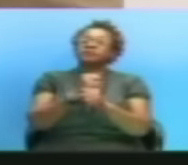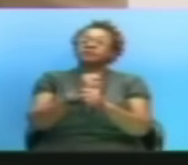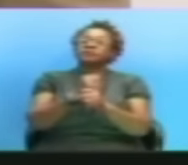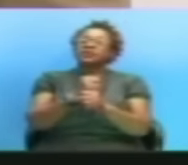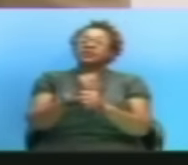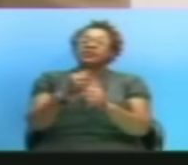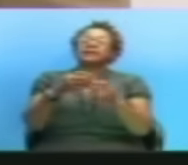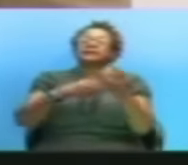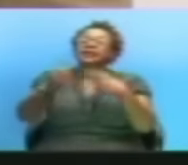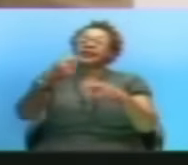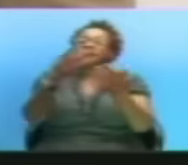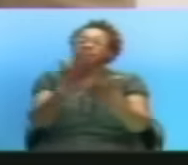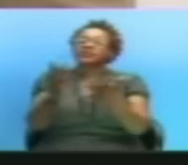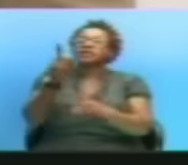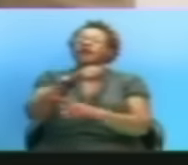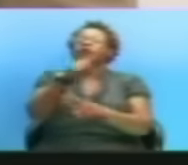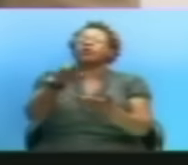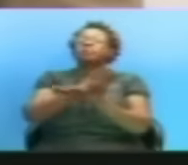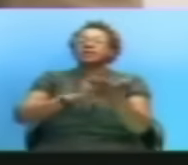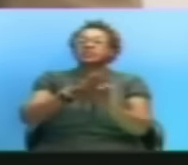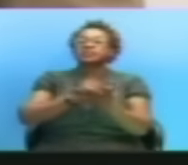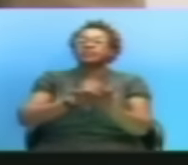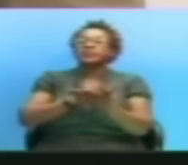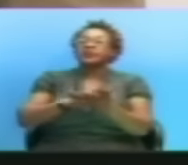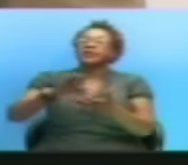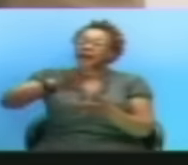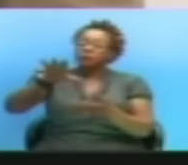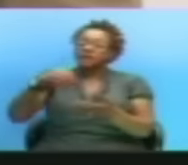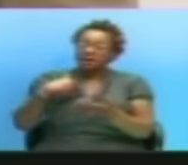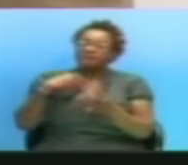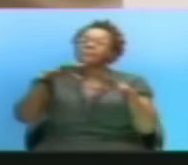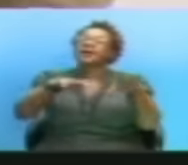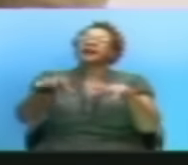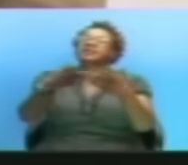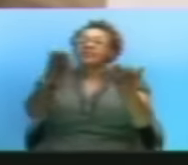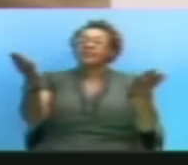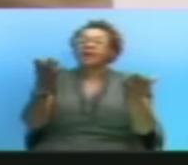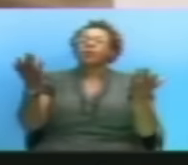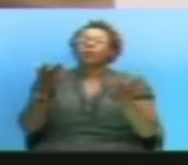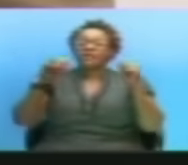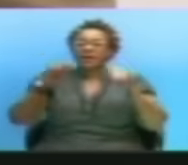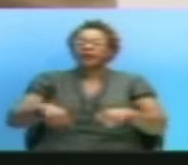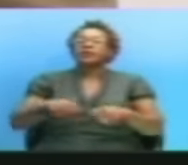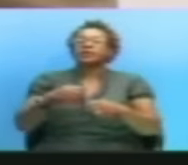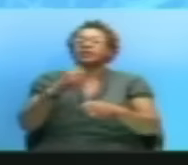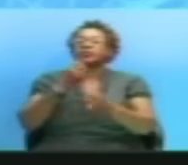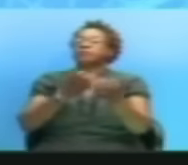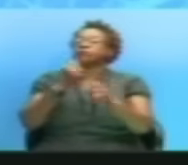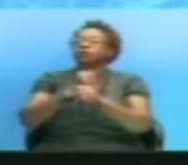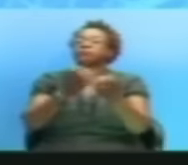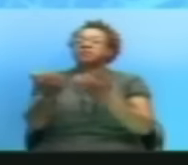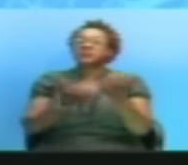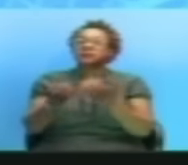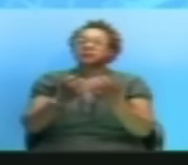in the wrong place. Mm-hmm. The county has designated markets where they can operate from. And the one in Buru Buru has been taken